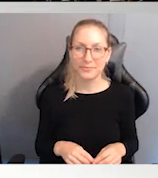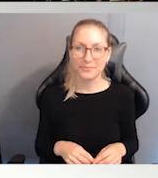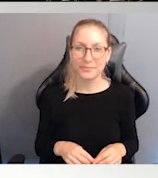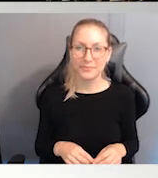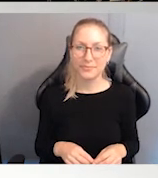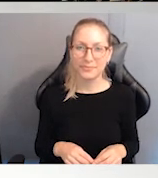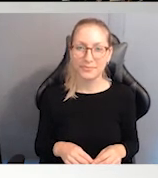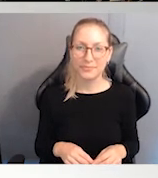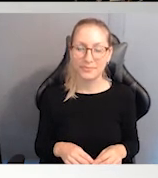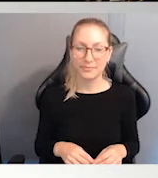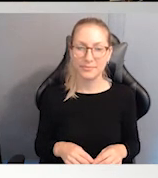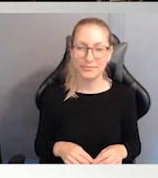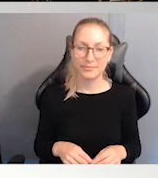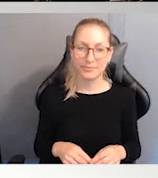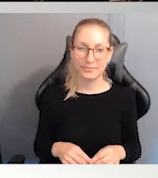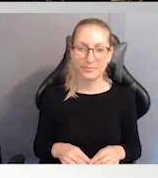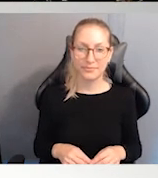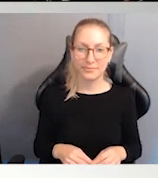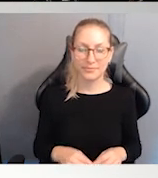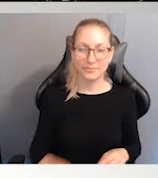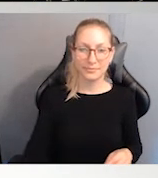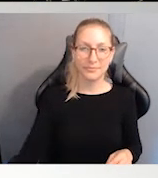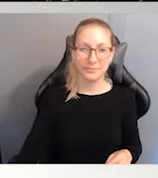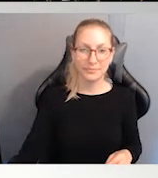There is a self-advocacy group.